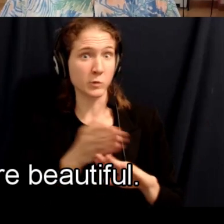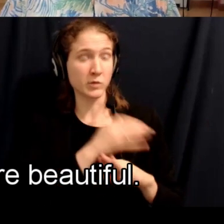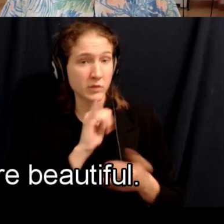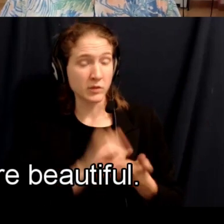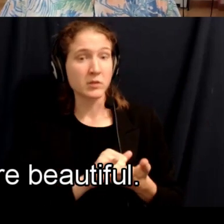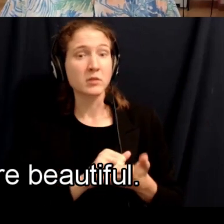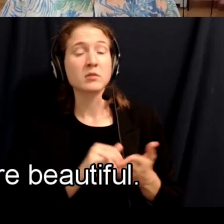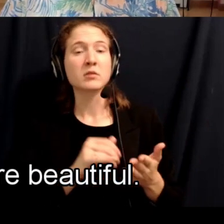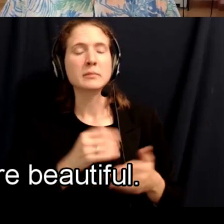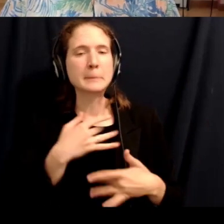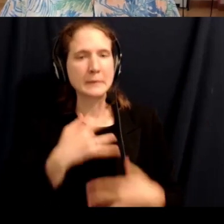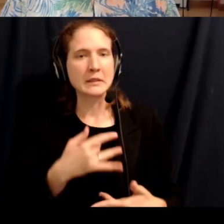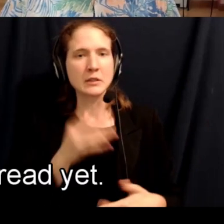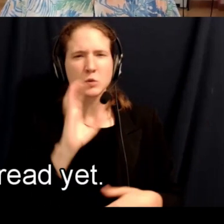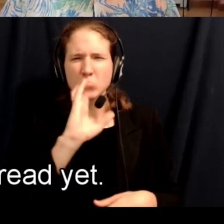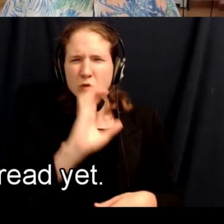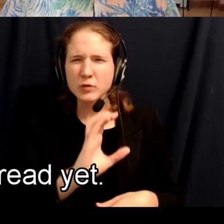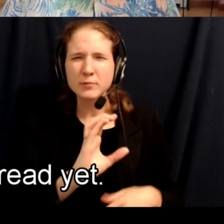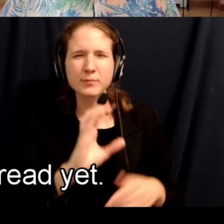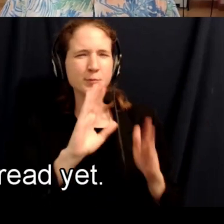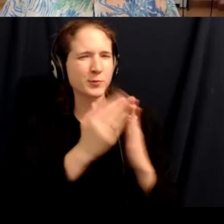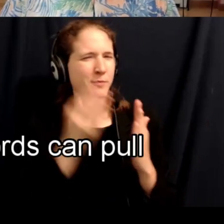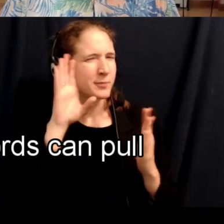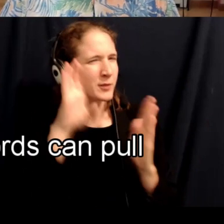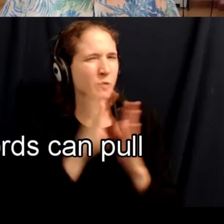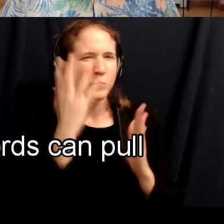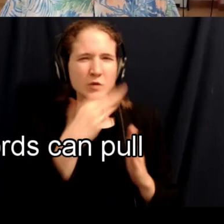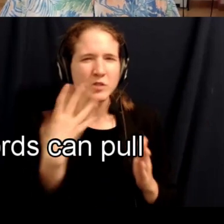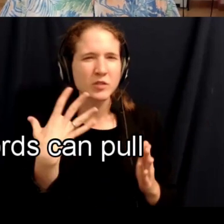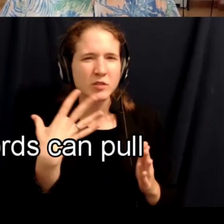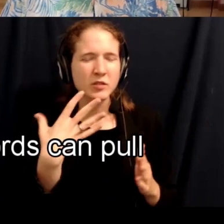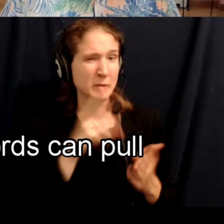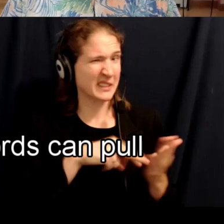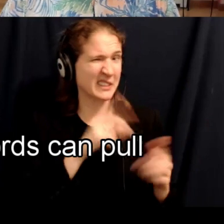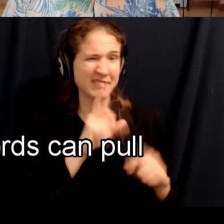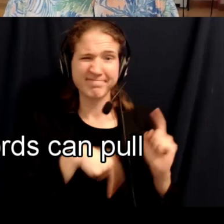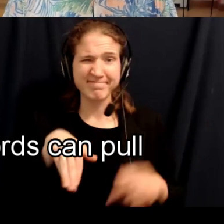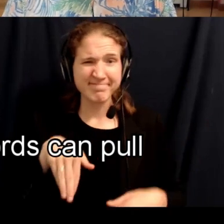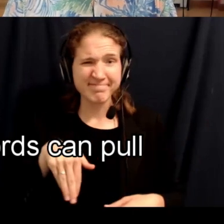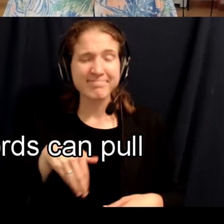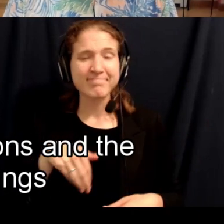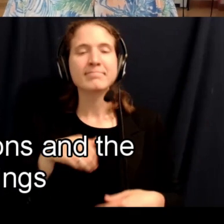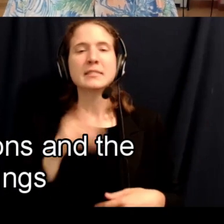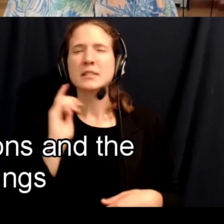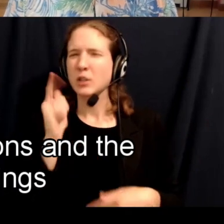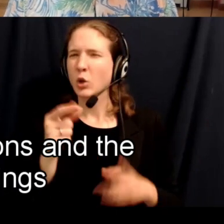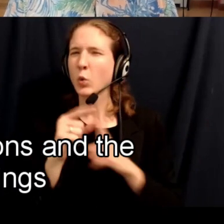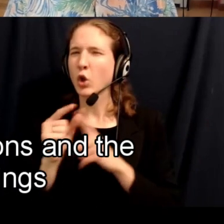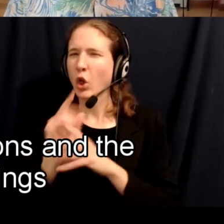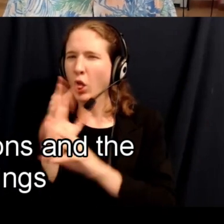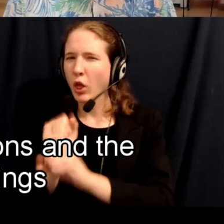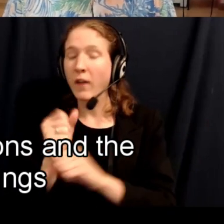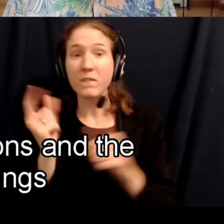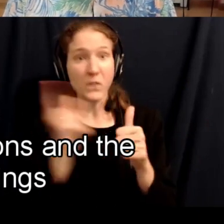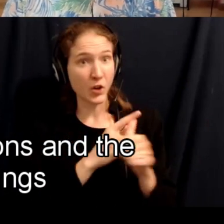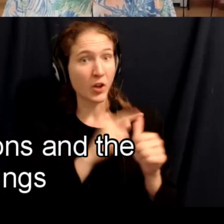the illustrations were beautiful because they Yes. couldn't read yet. And I wanted, later the words can pull them in, but I wanted the